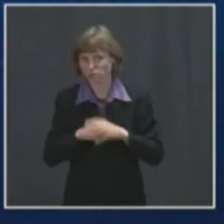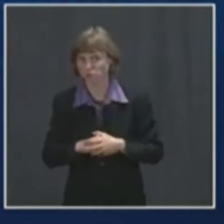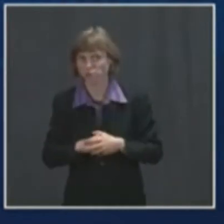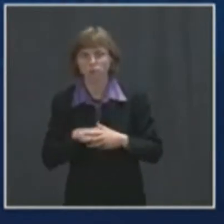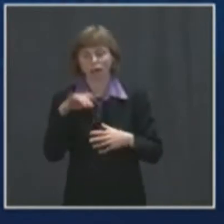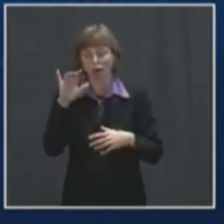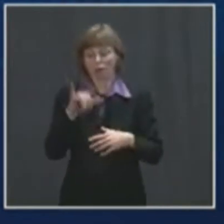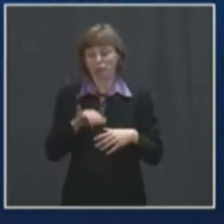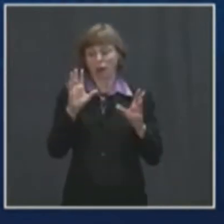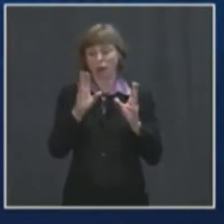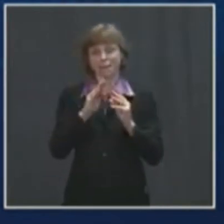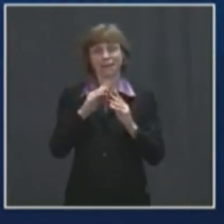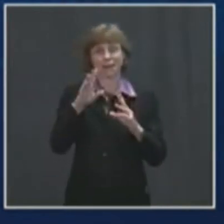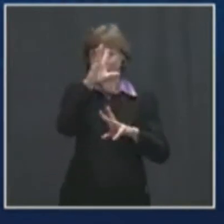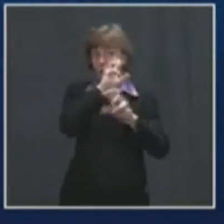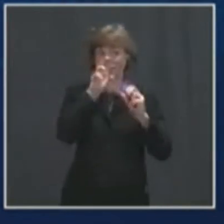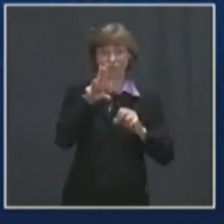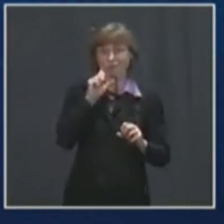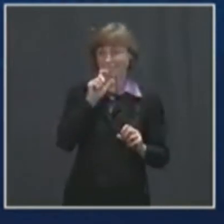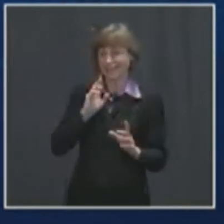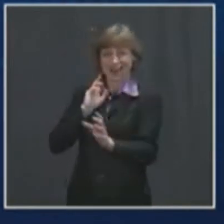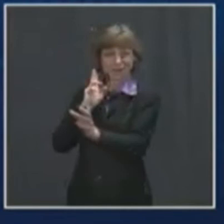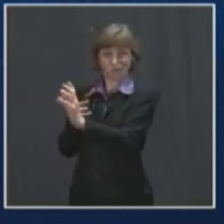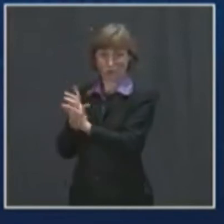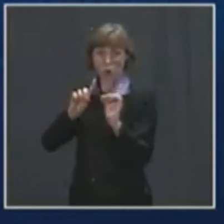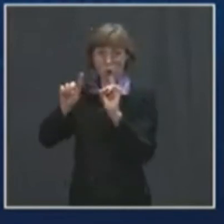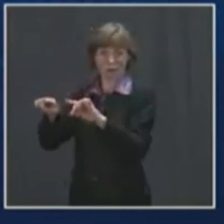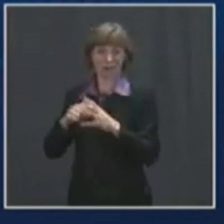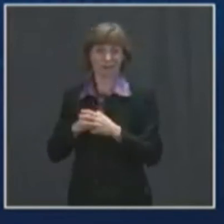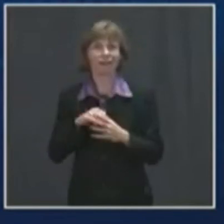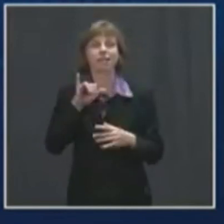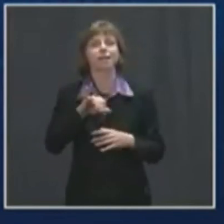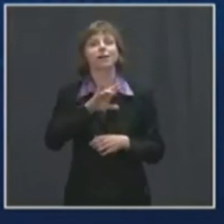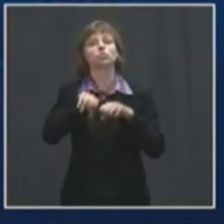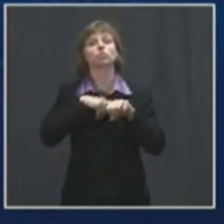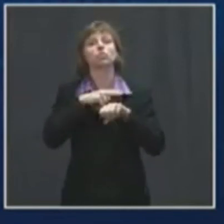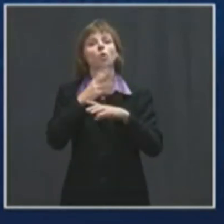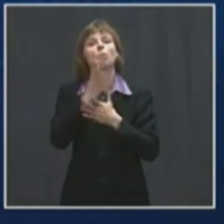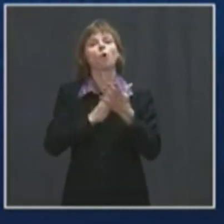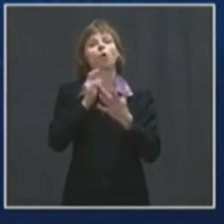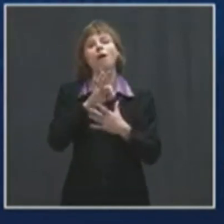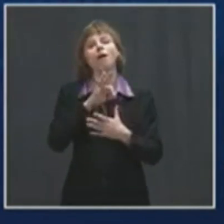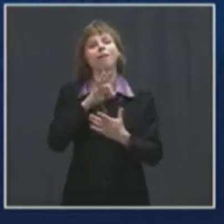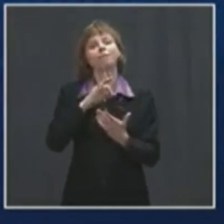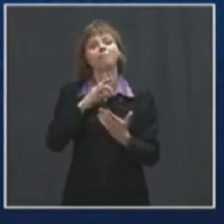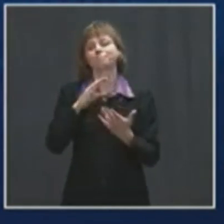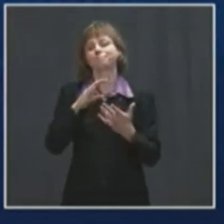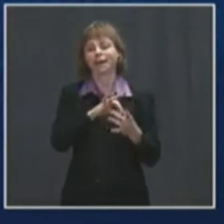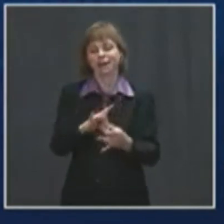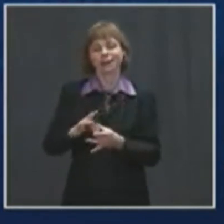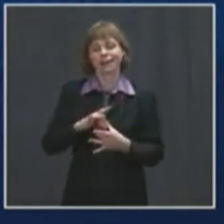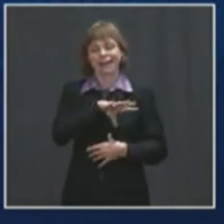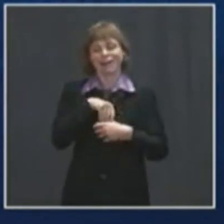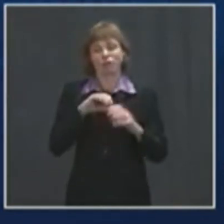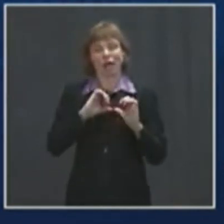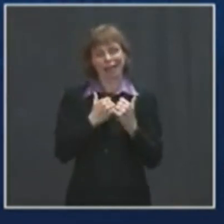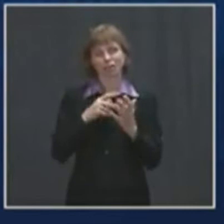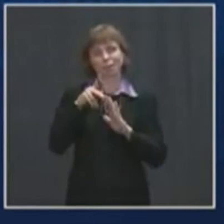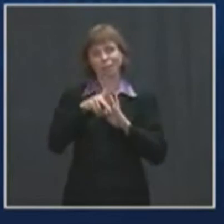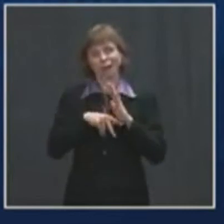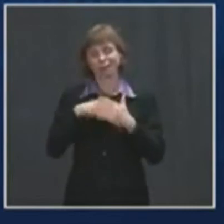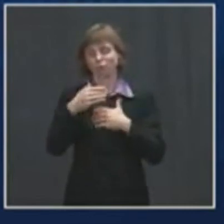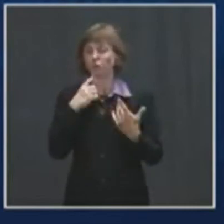United States will be attending. So this is a normal part of the interagency policy process, just as there are meetings about immigration, criminal